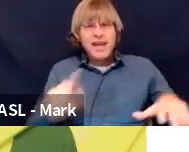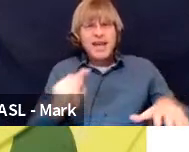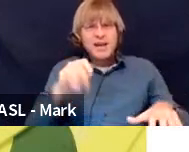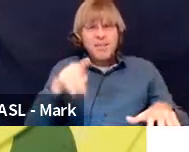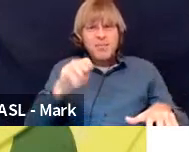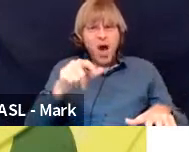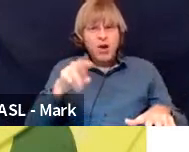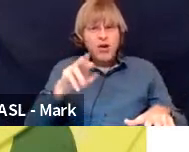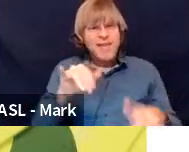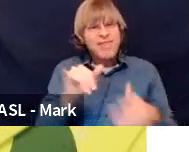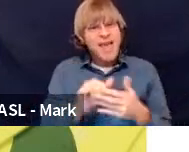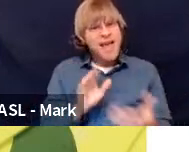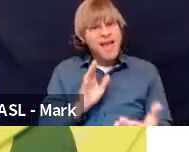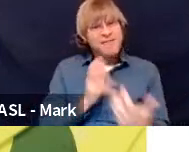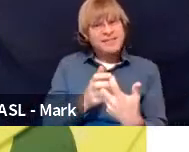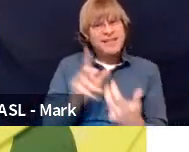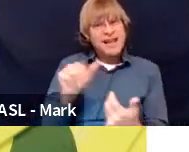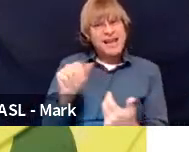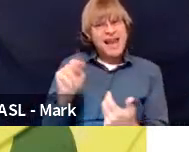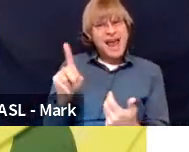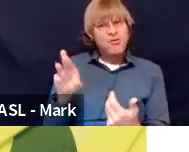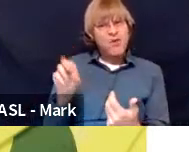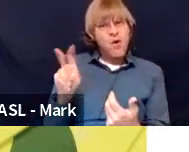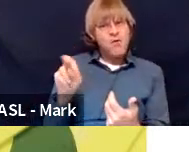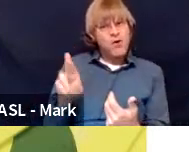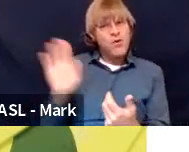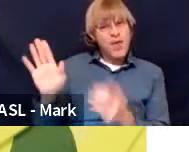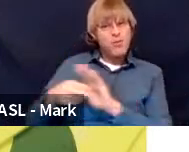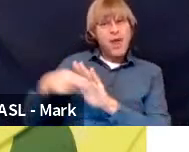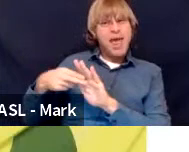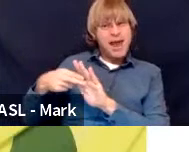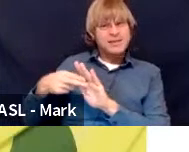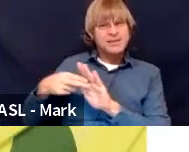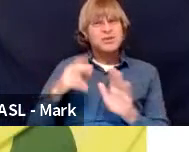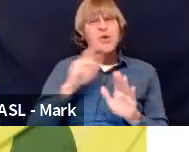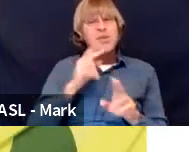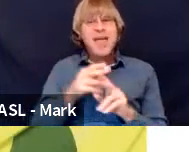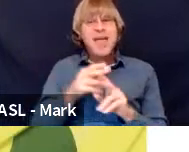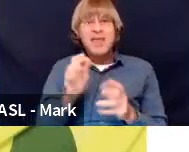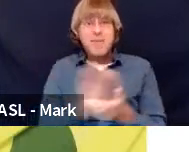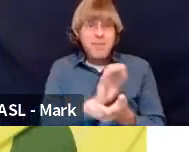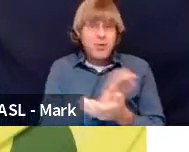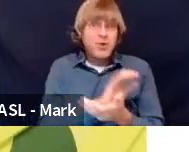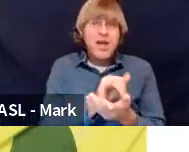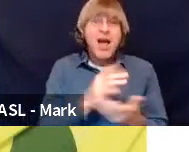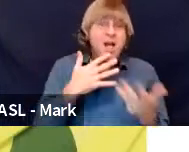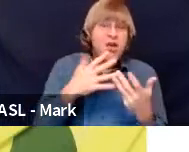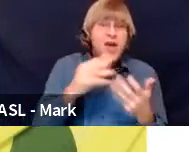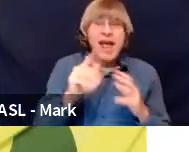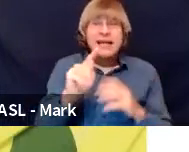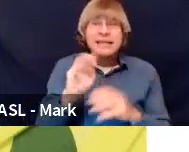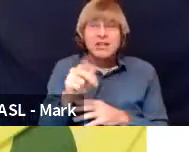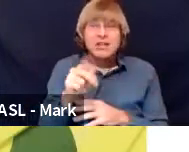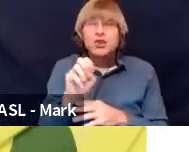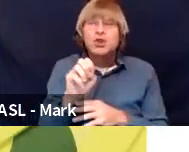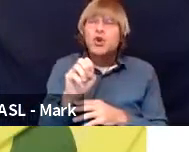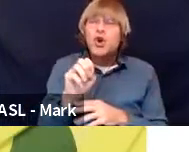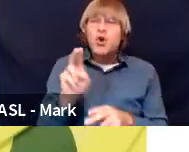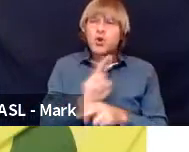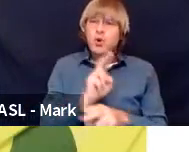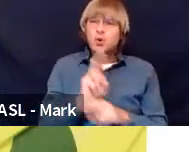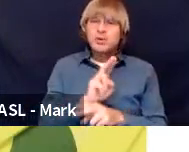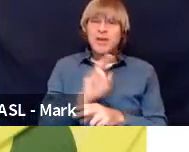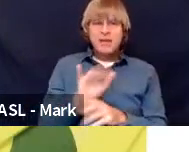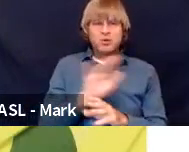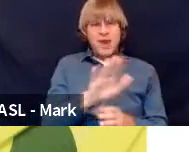fits the brand of Land Rover. And that's really important when we're talking about paper, particularly color and texture. Use those